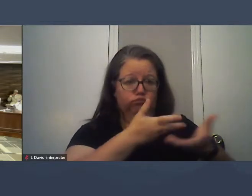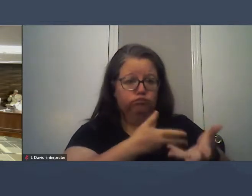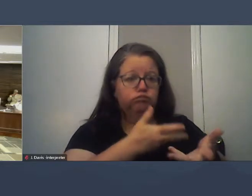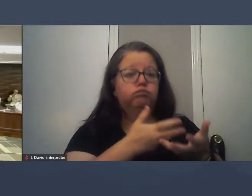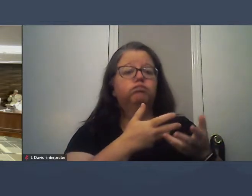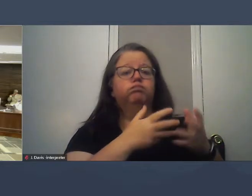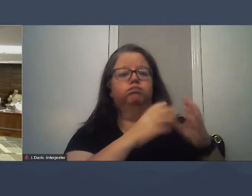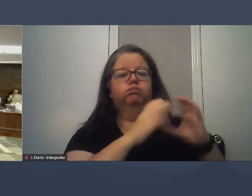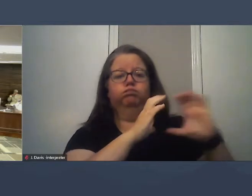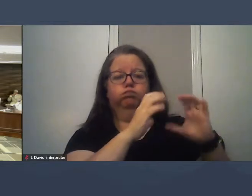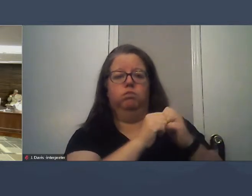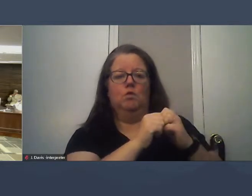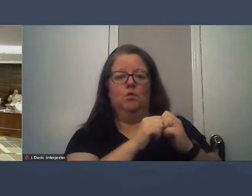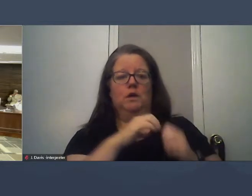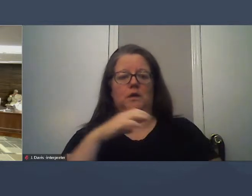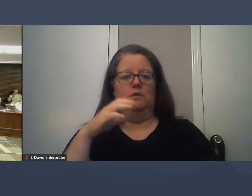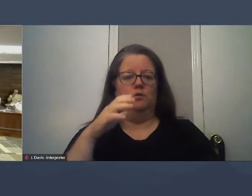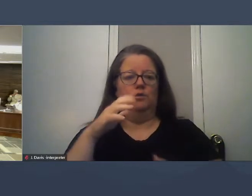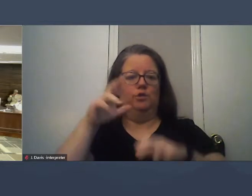with Chairman